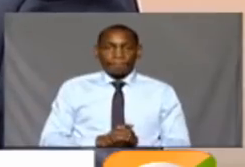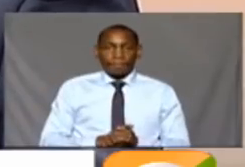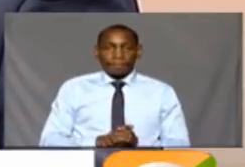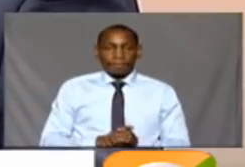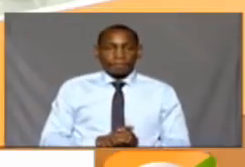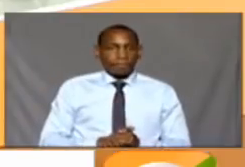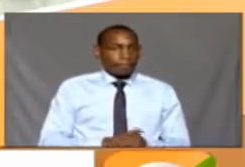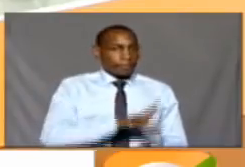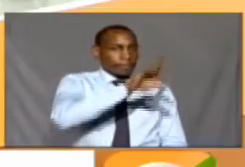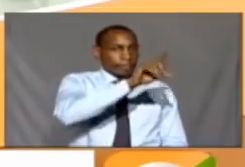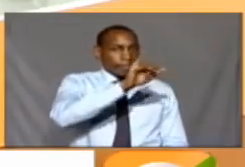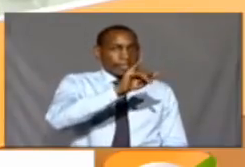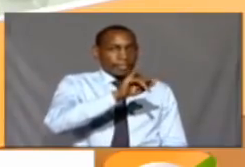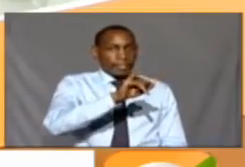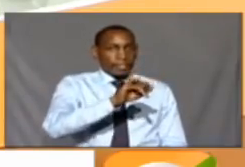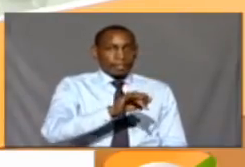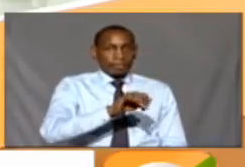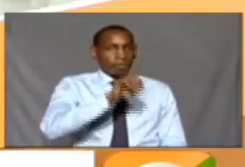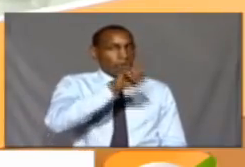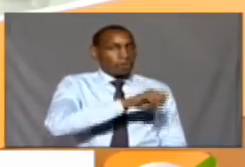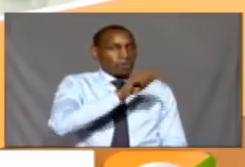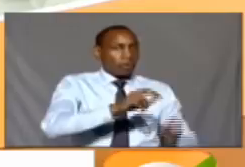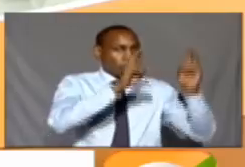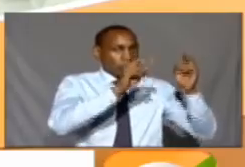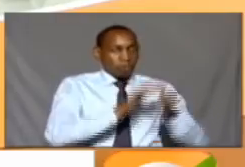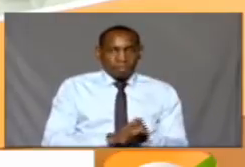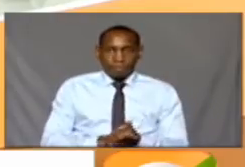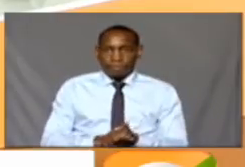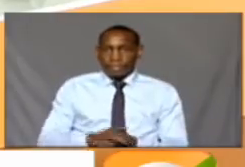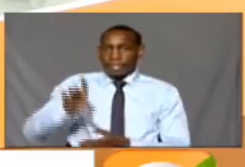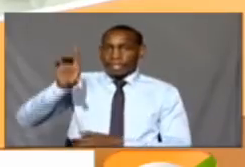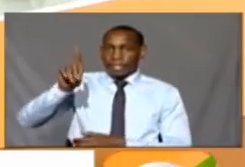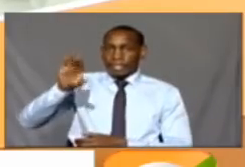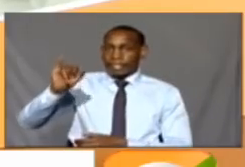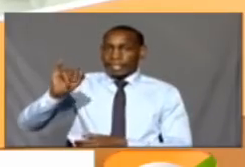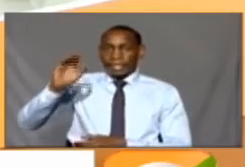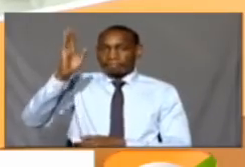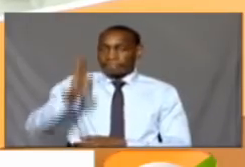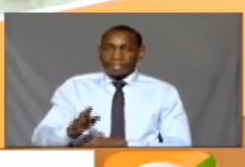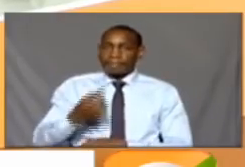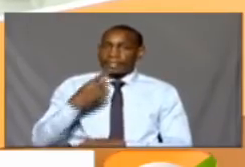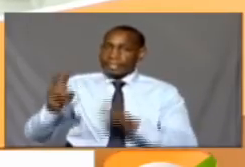So the DCI was misquoted, right? Or it was... The DCI never said he was looking for me. Okay. I don't remember.